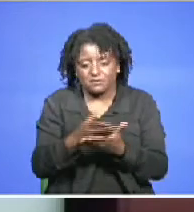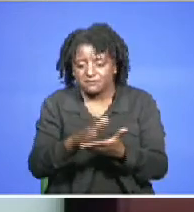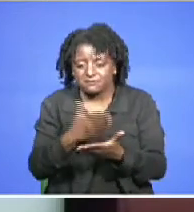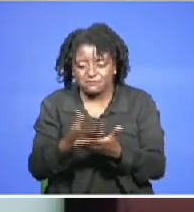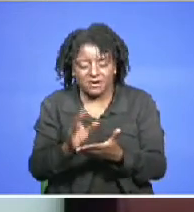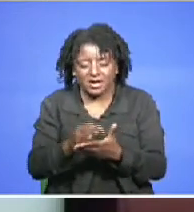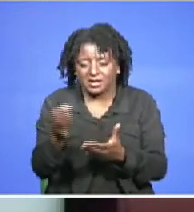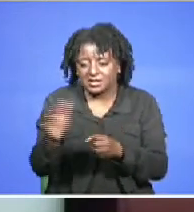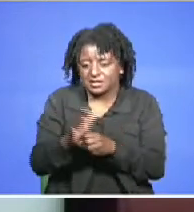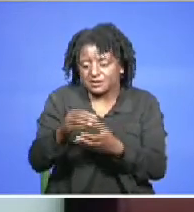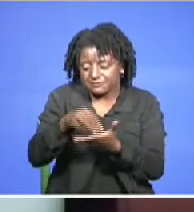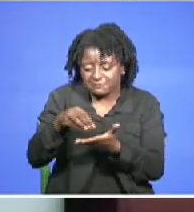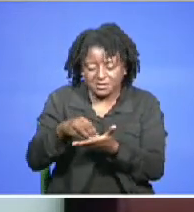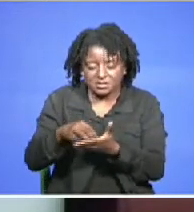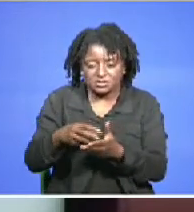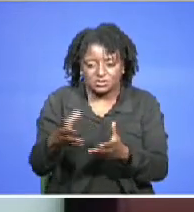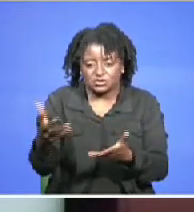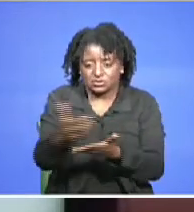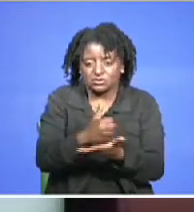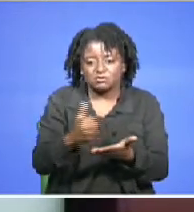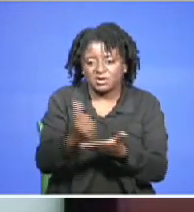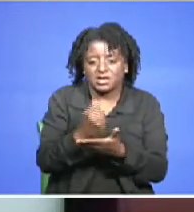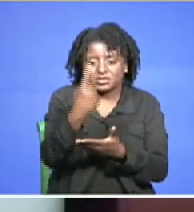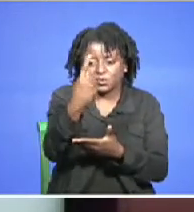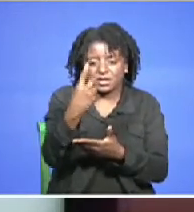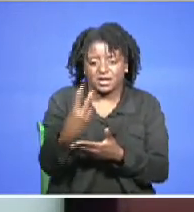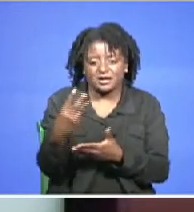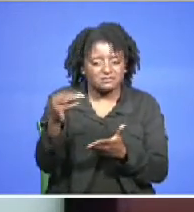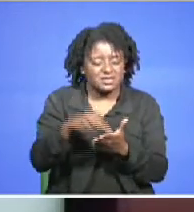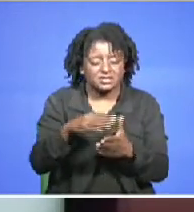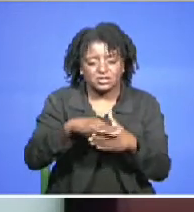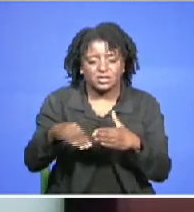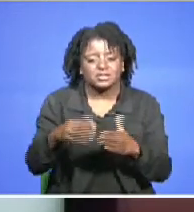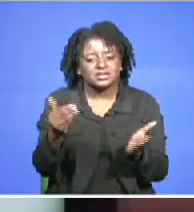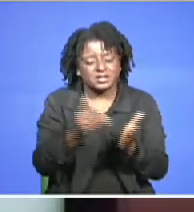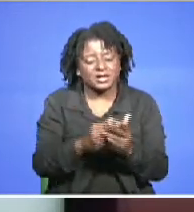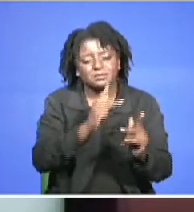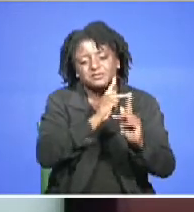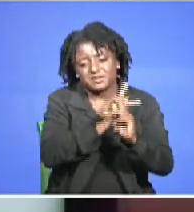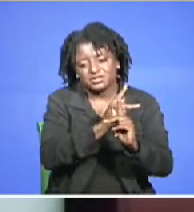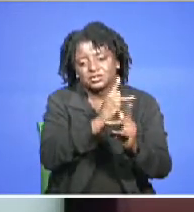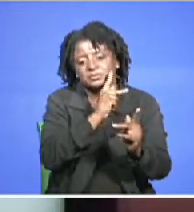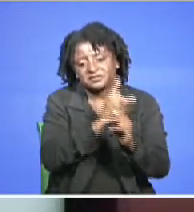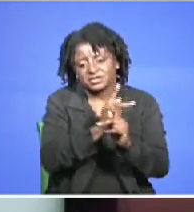$500,000. And so again, prevention, prevention, prevention.